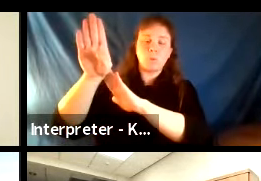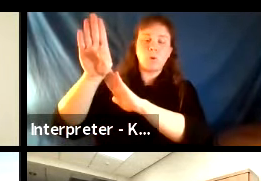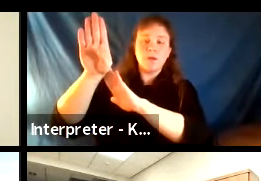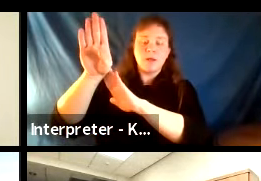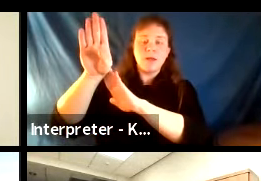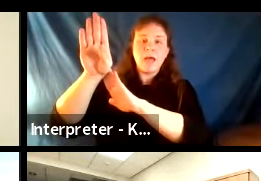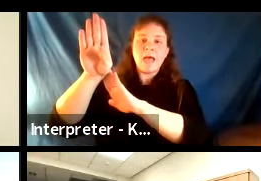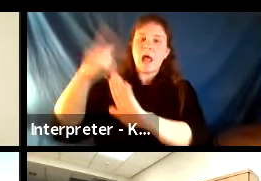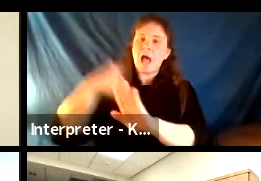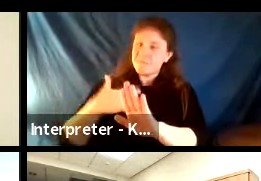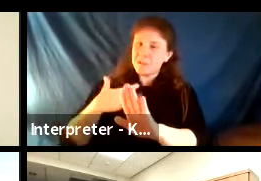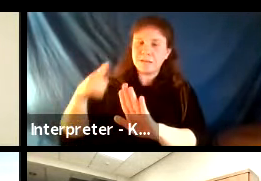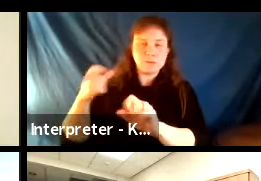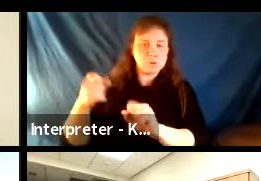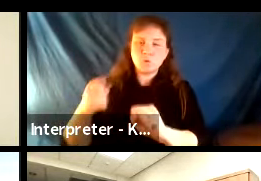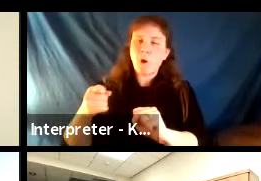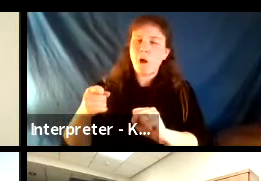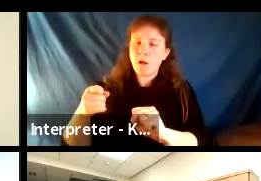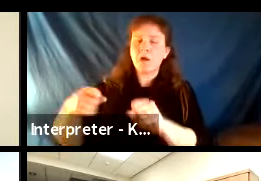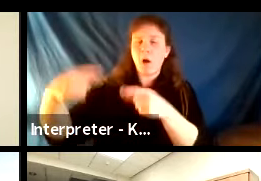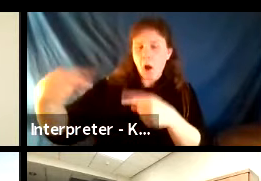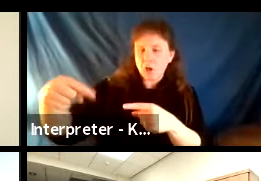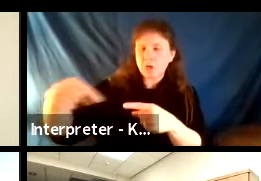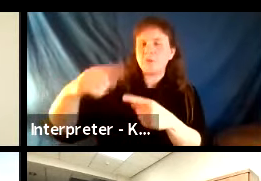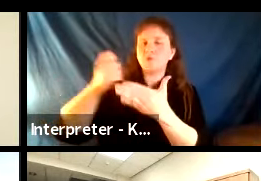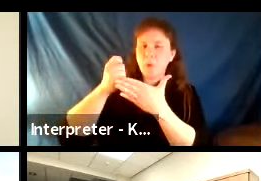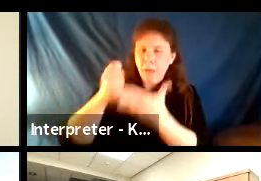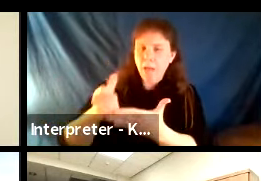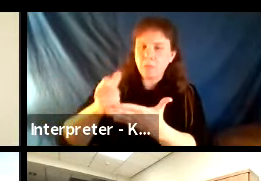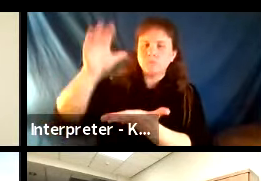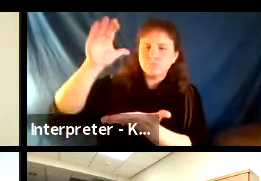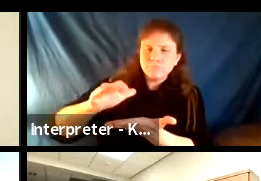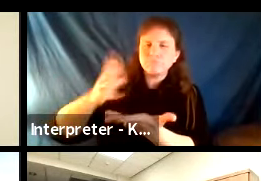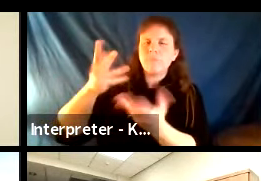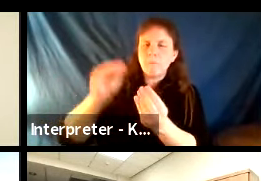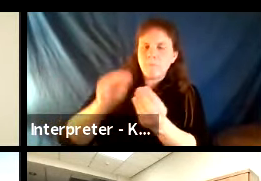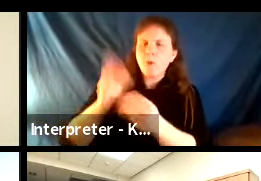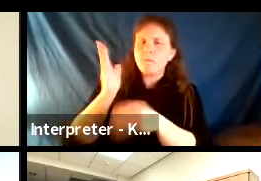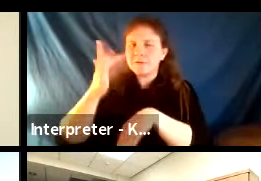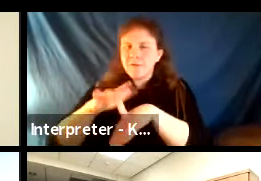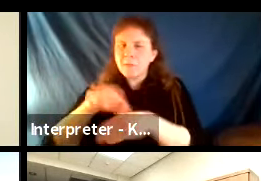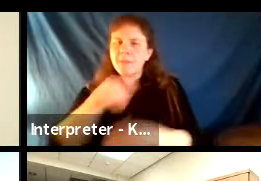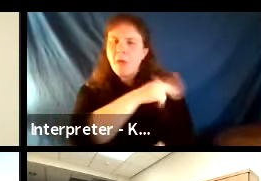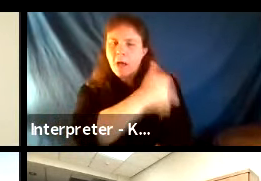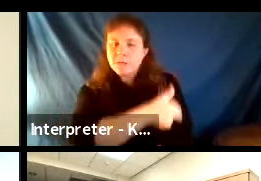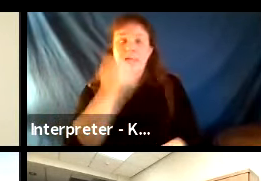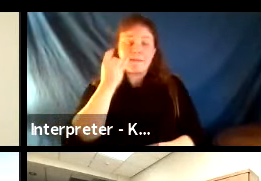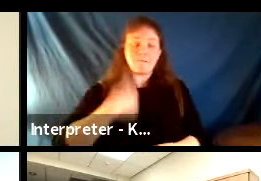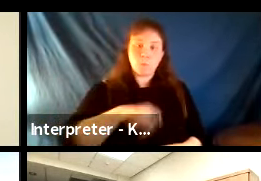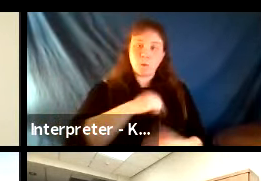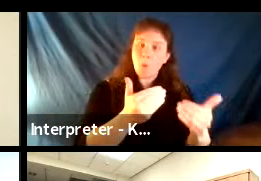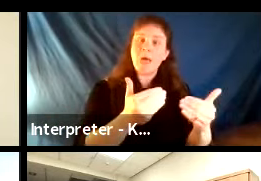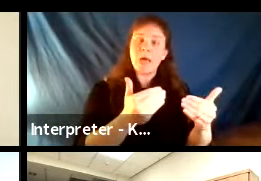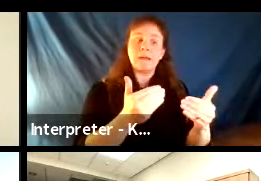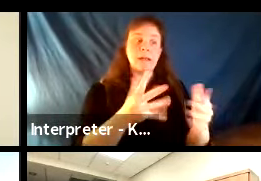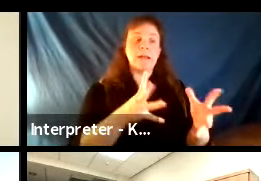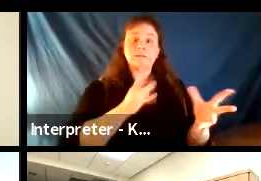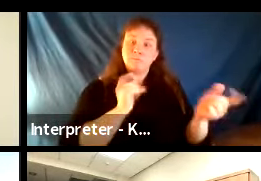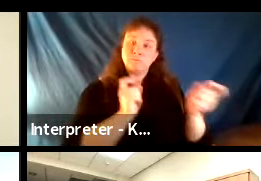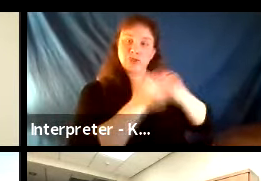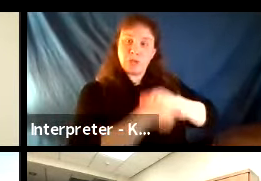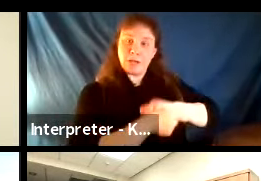strong one, and one that will definitely help make this change, if we do adopt it, something that's a little bit easier for our members to accept. But just wanted